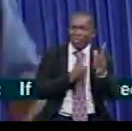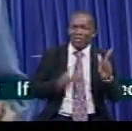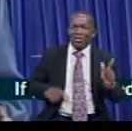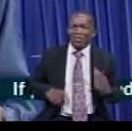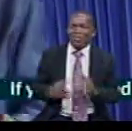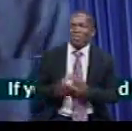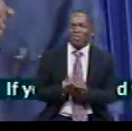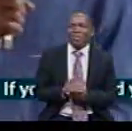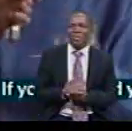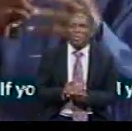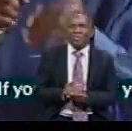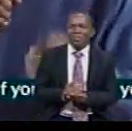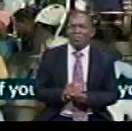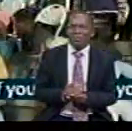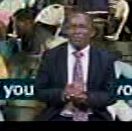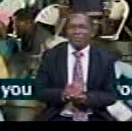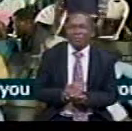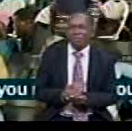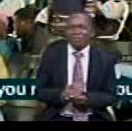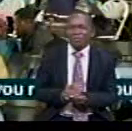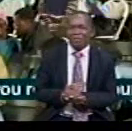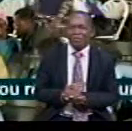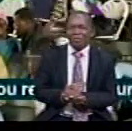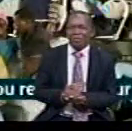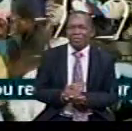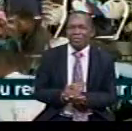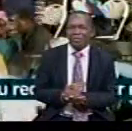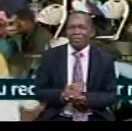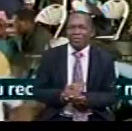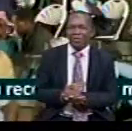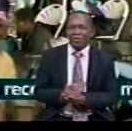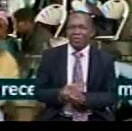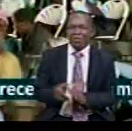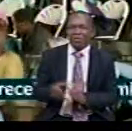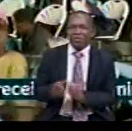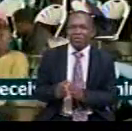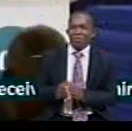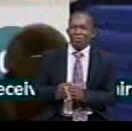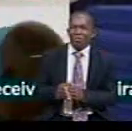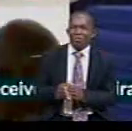Hallelujah. Amen. Your own is on the way coming.